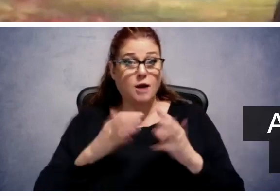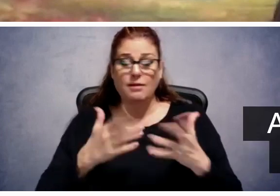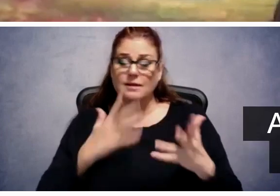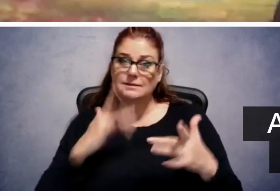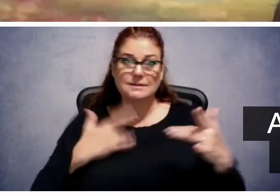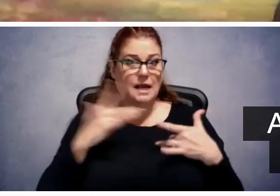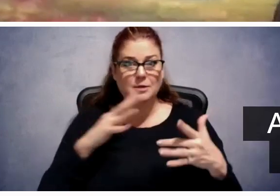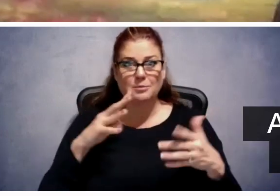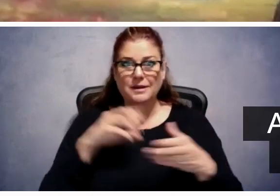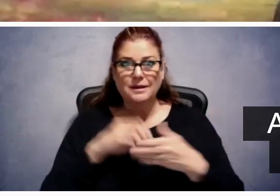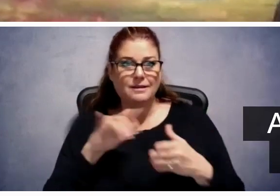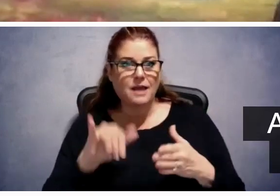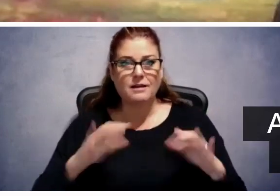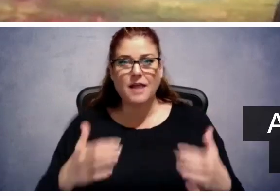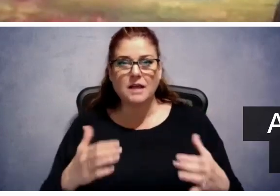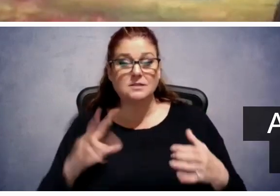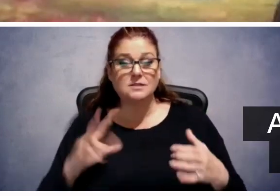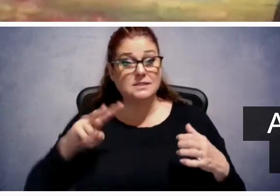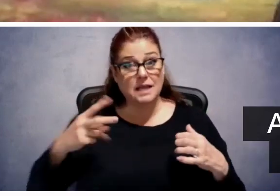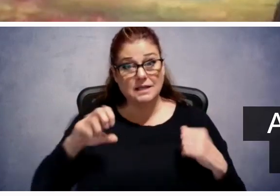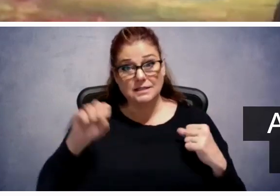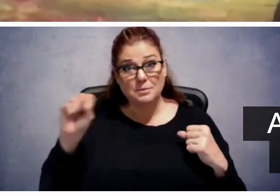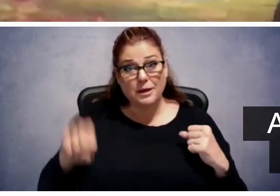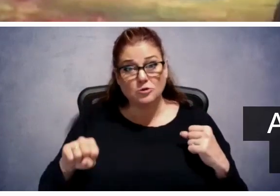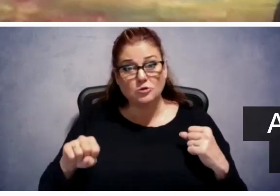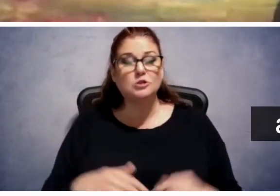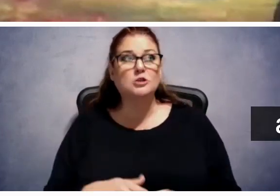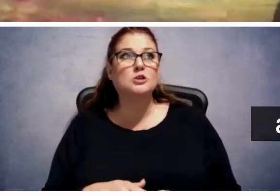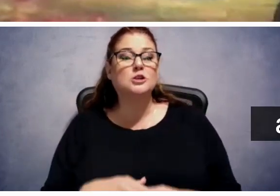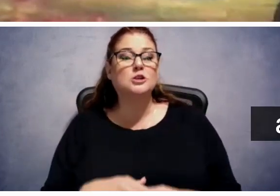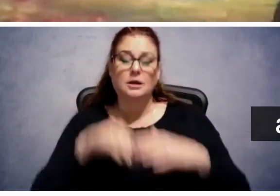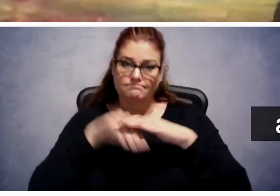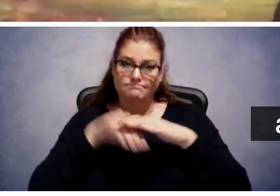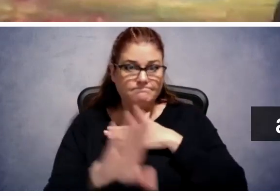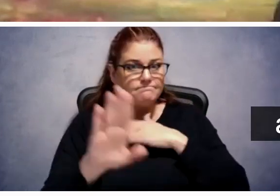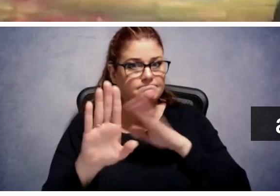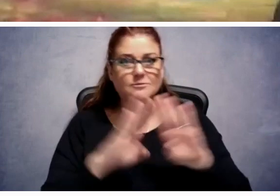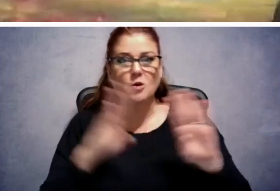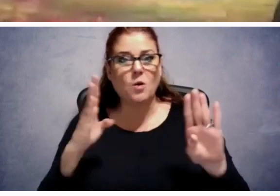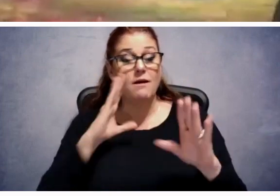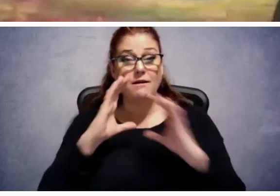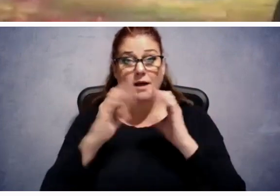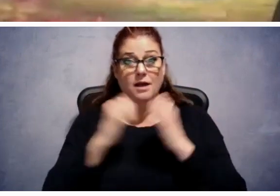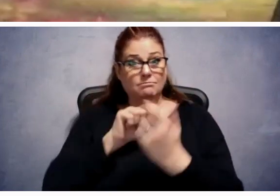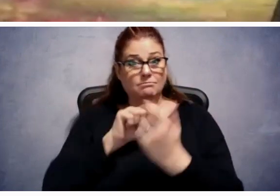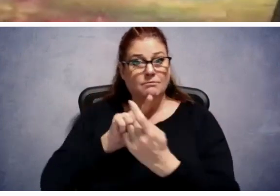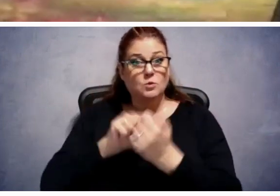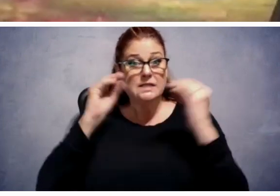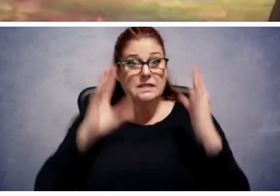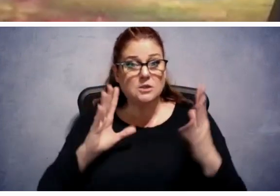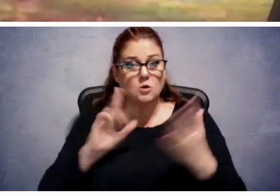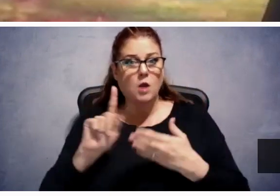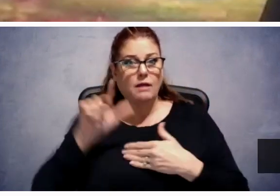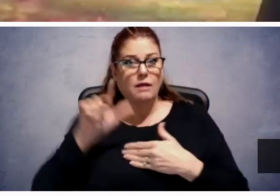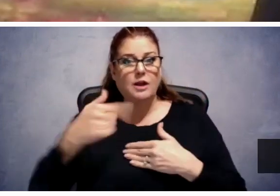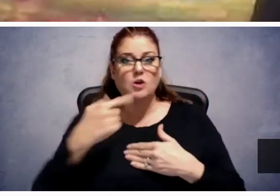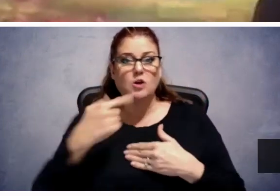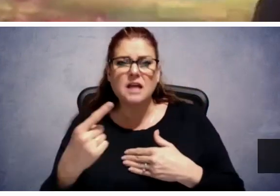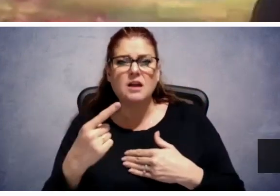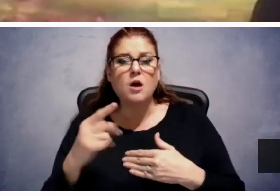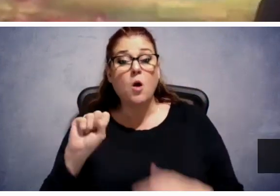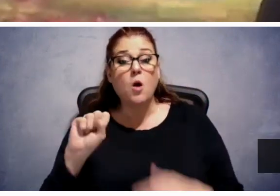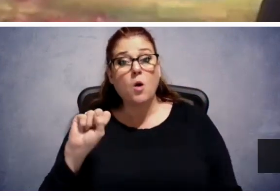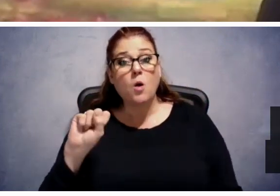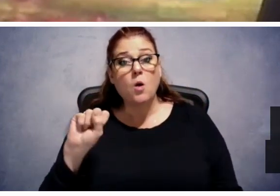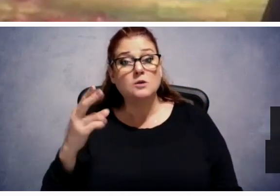it. And it was second semester. And I walked in the door and I had this conversation with my teacher. And like a week later, she said, "Scholastics